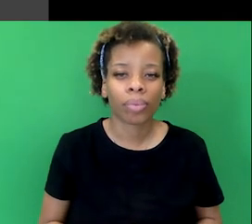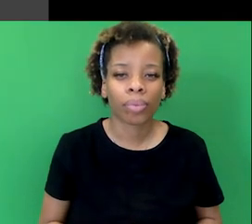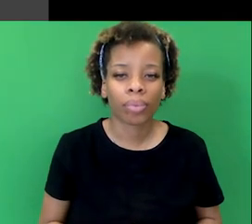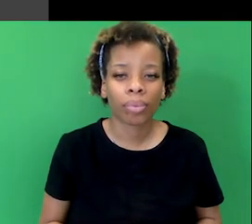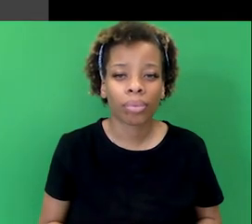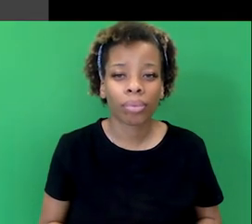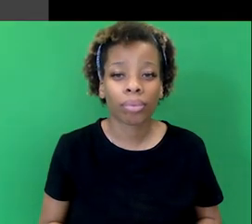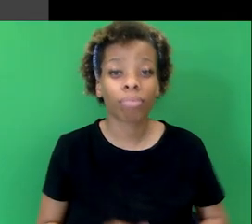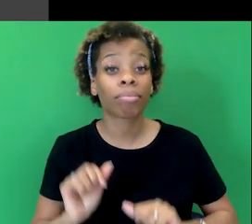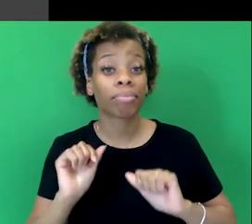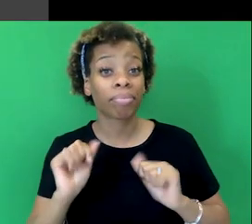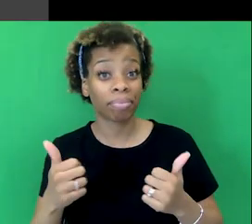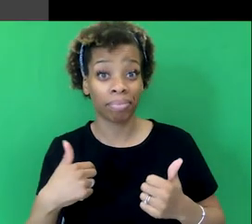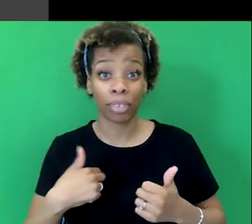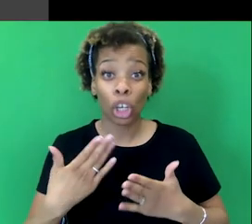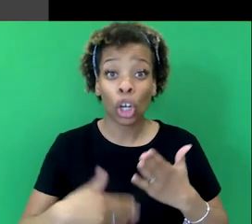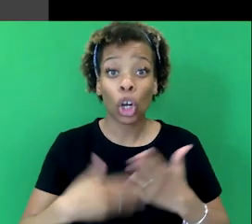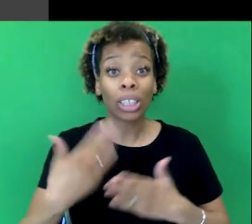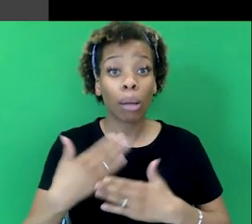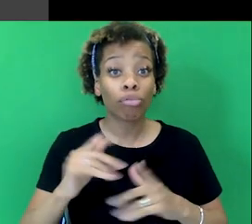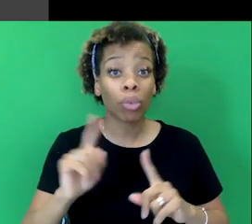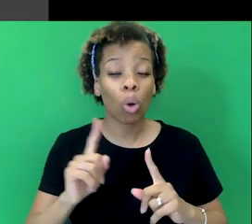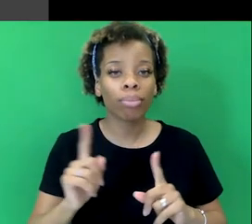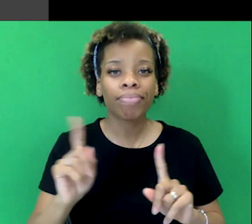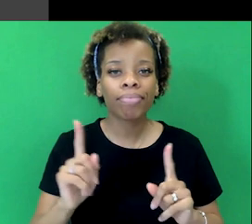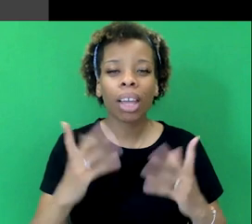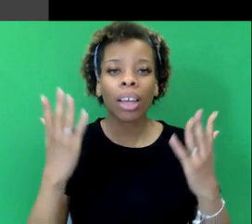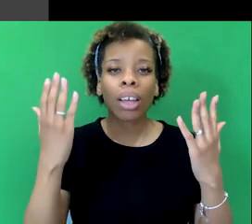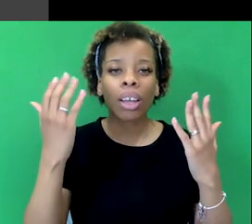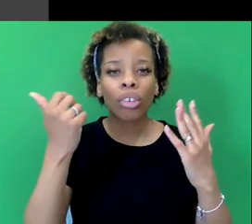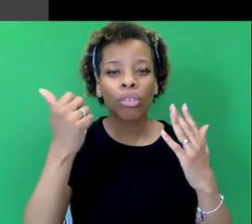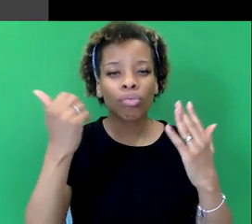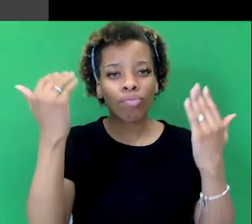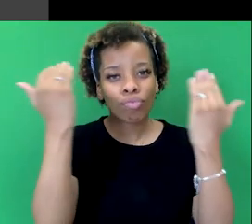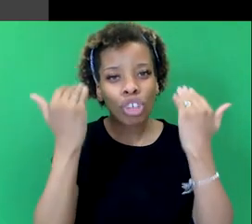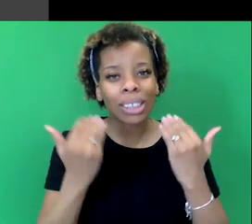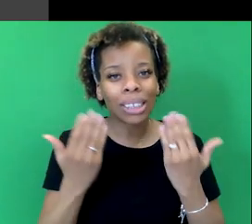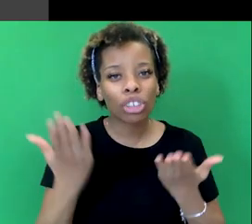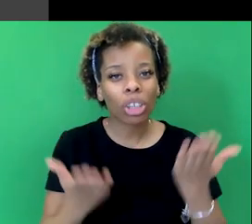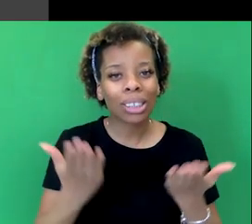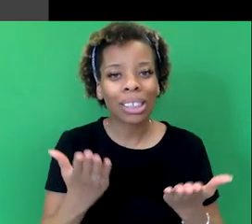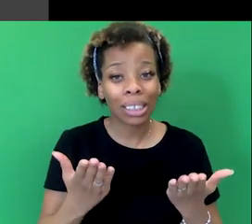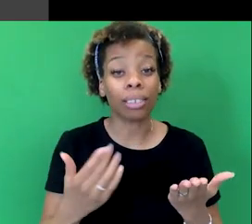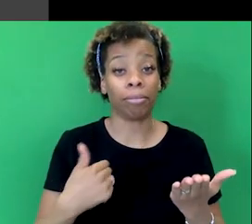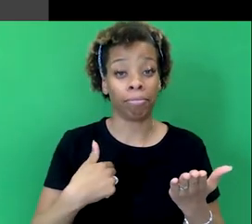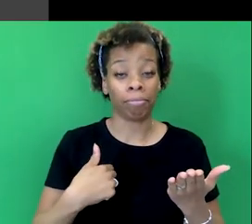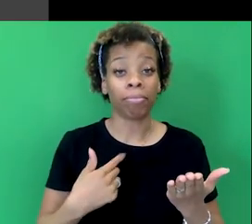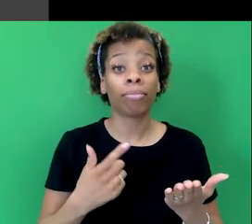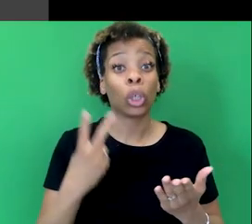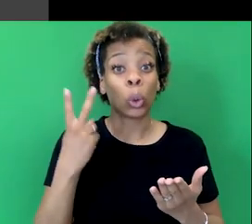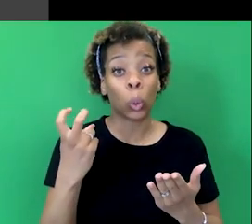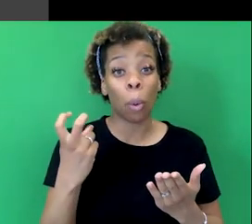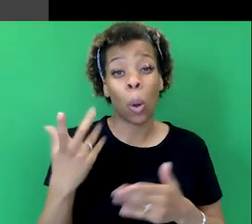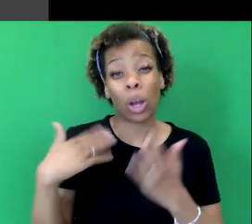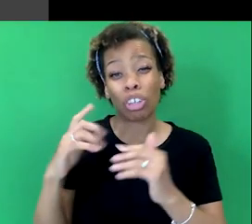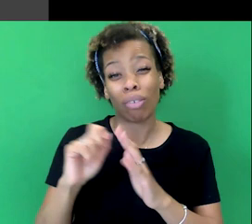Okay, I'm doing something contemporary. I'm looking at criminal justice at the moment. But I also have two other historical projects, but I'm not allowed